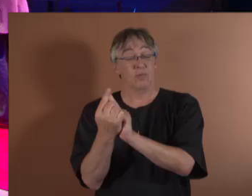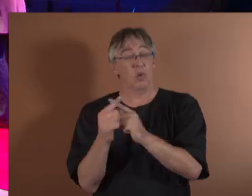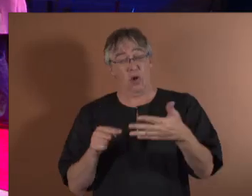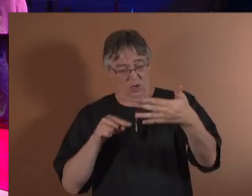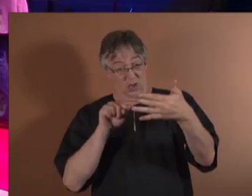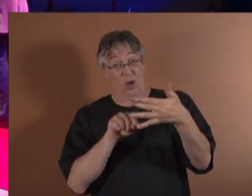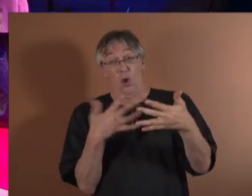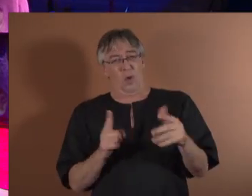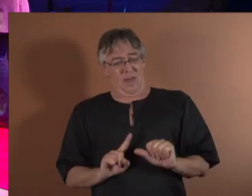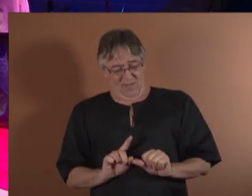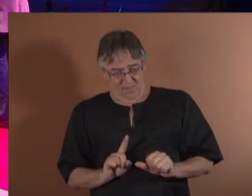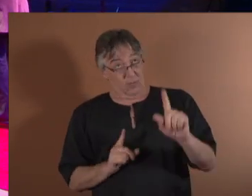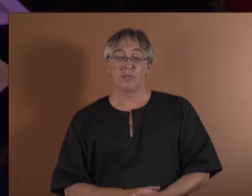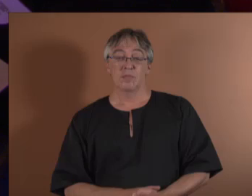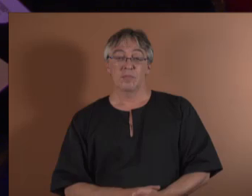down.